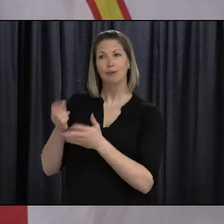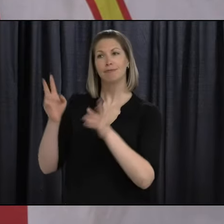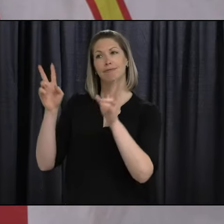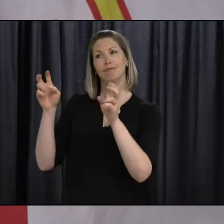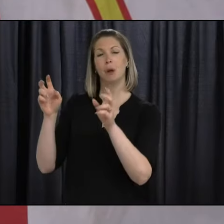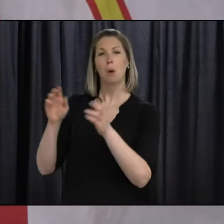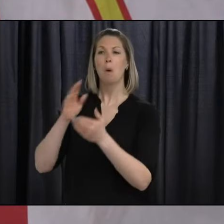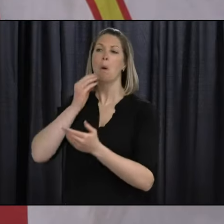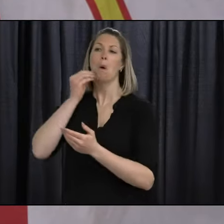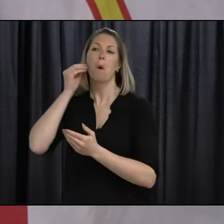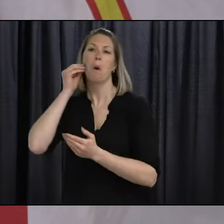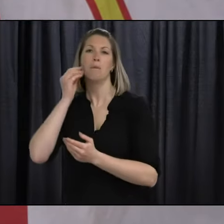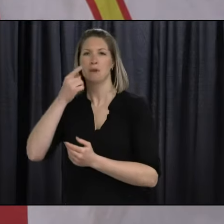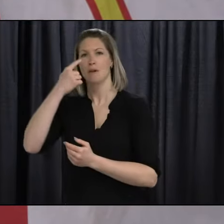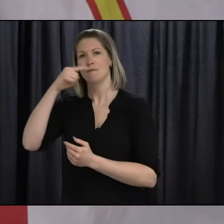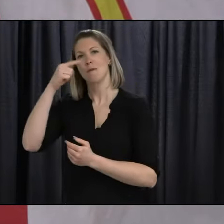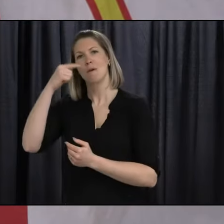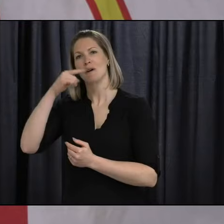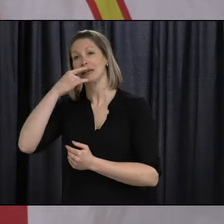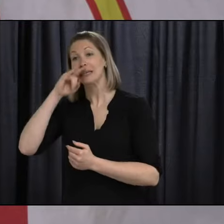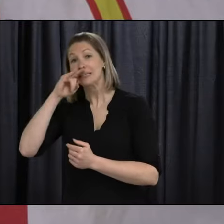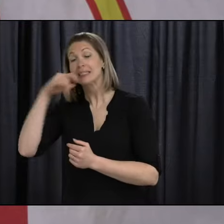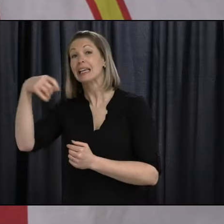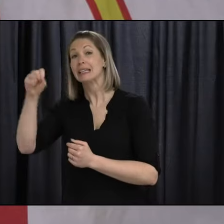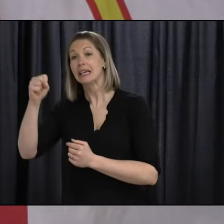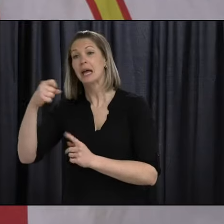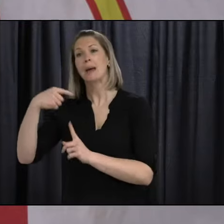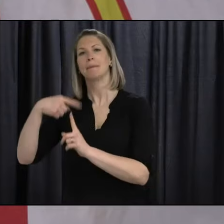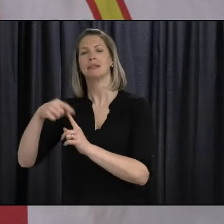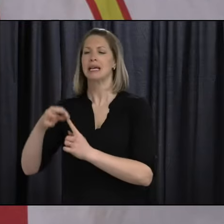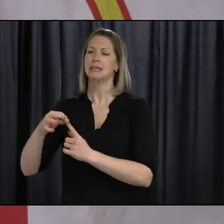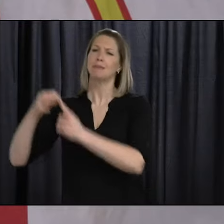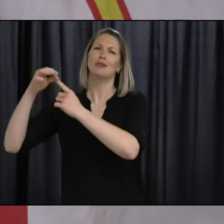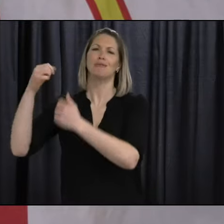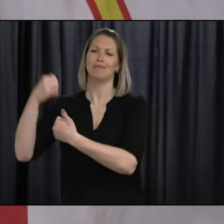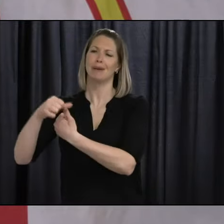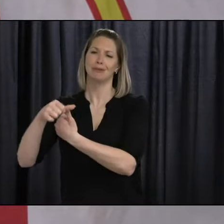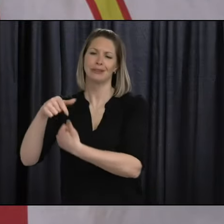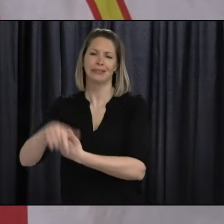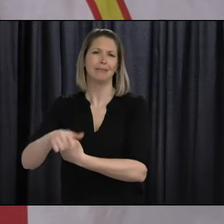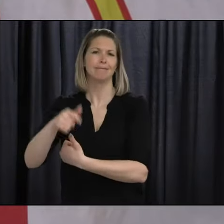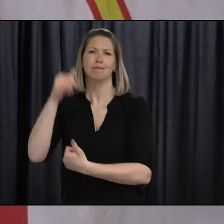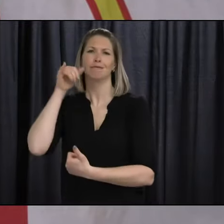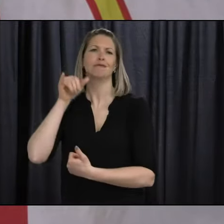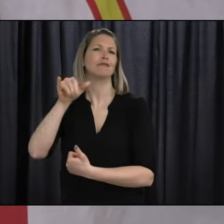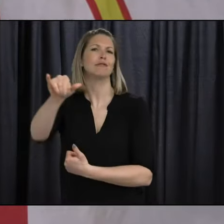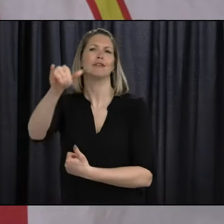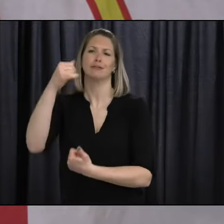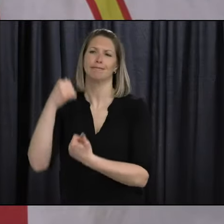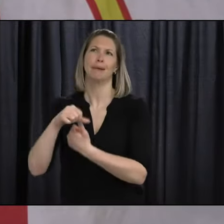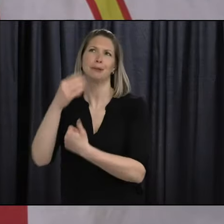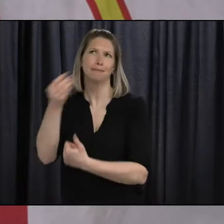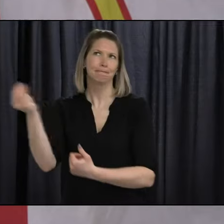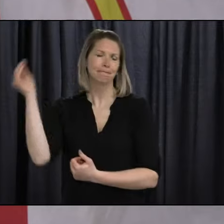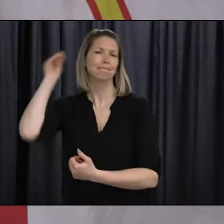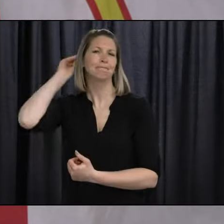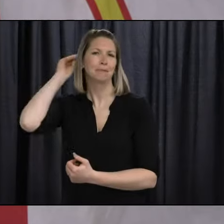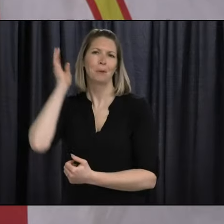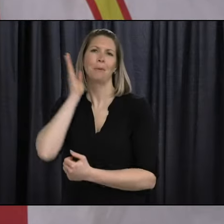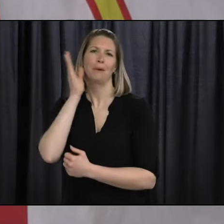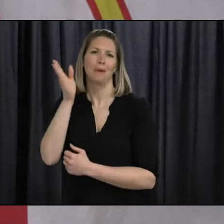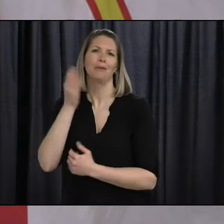special memories for our children and youth. So thanks again for the great work that you're doing. So with that, I will conclude my remarks, and